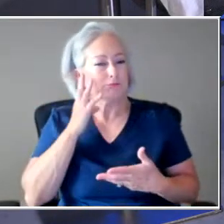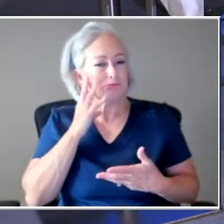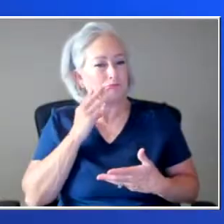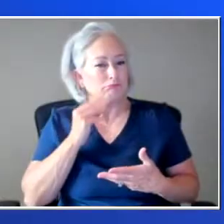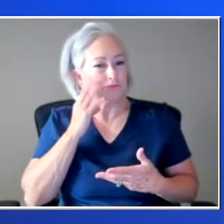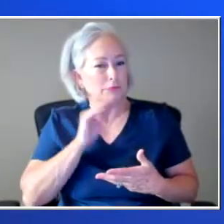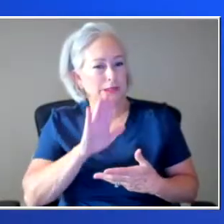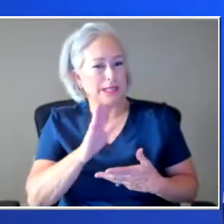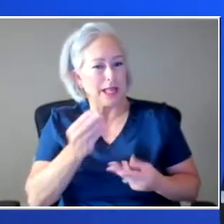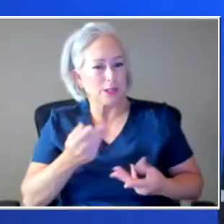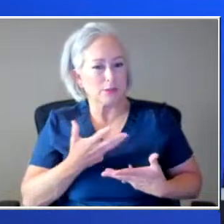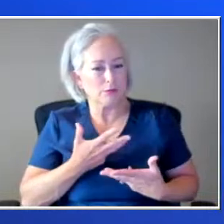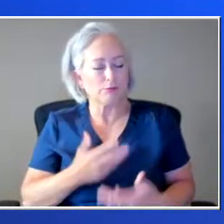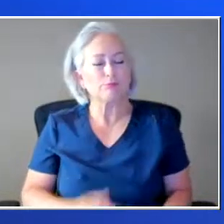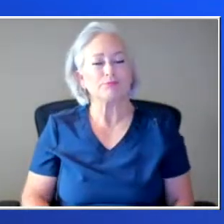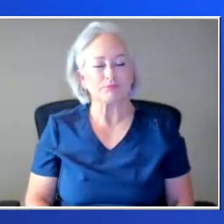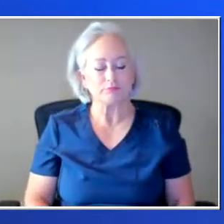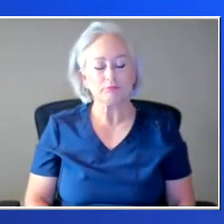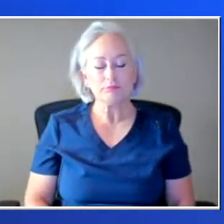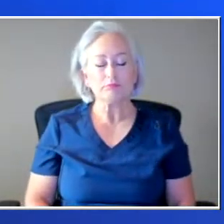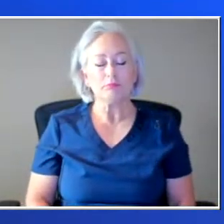first treatment, my